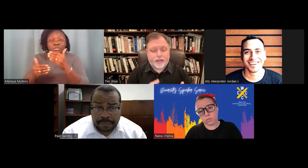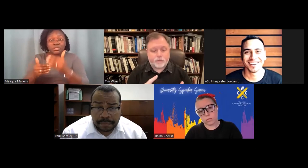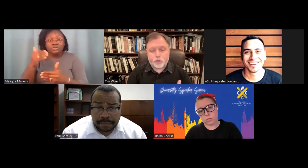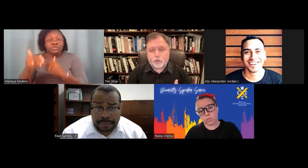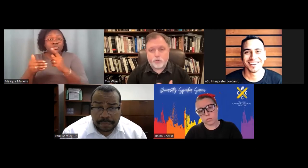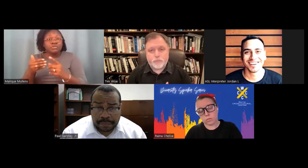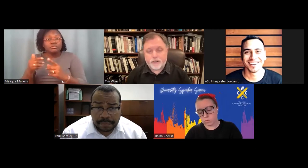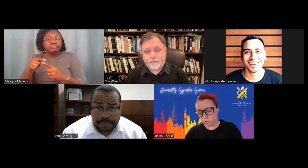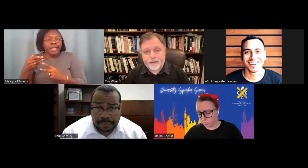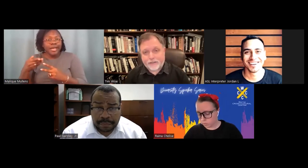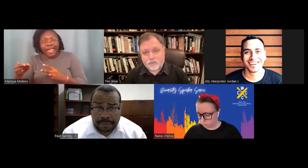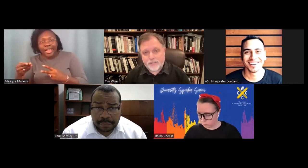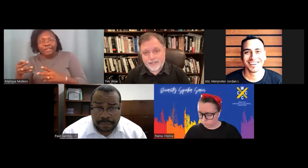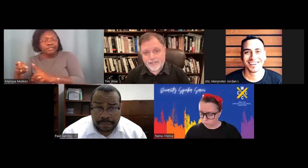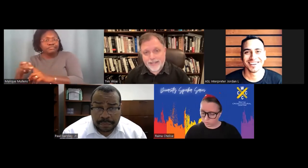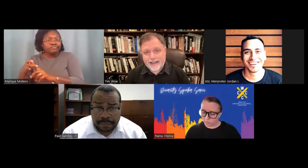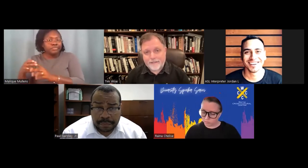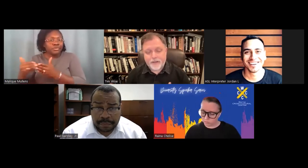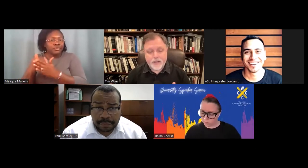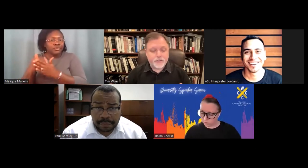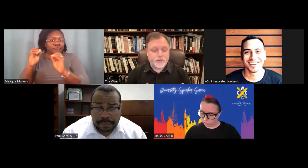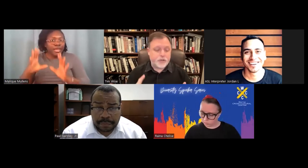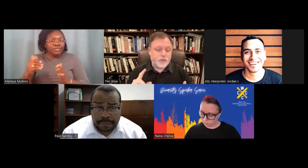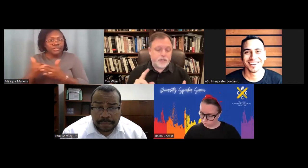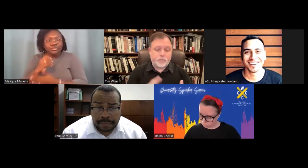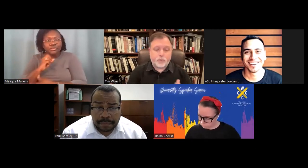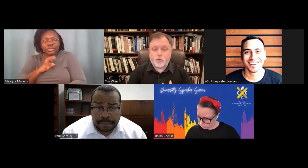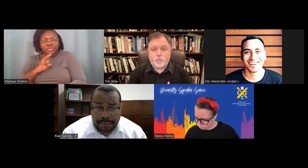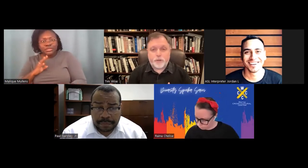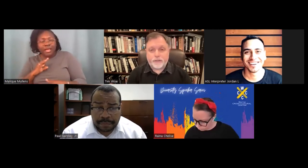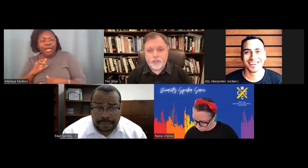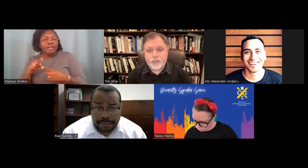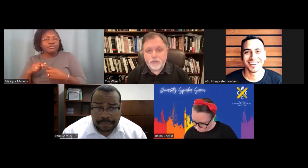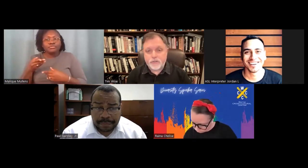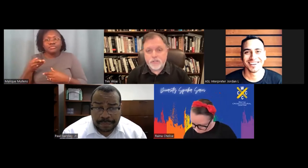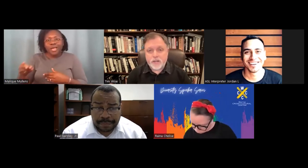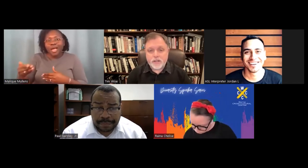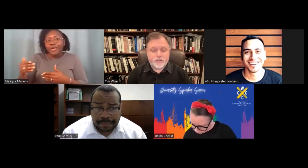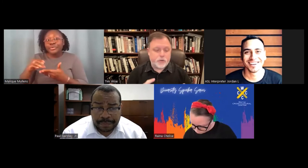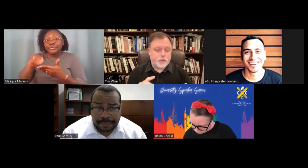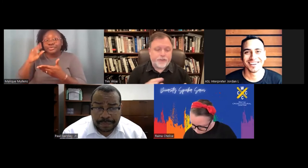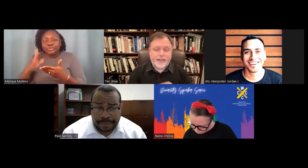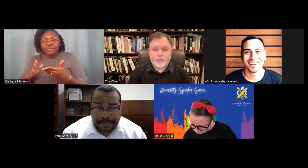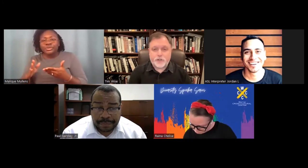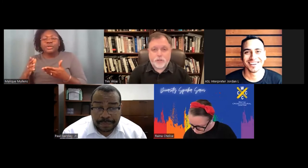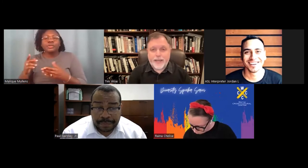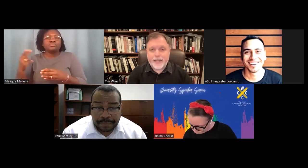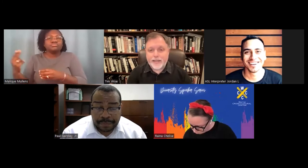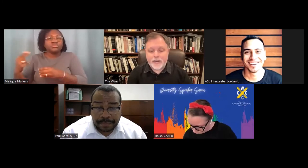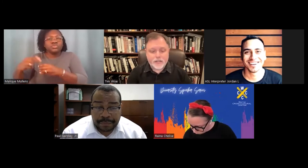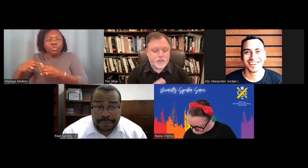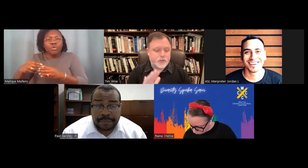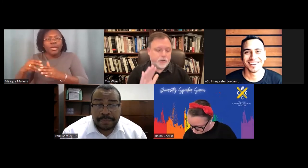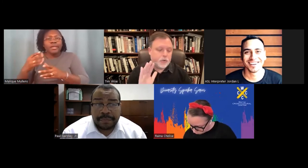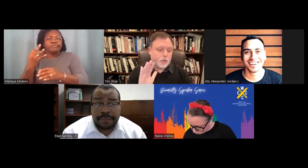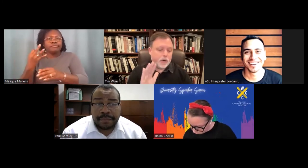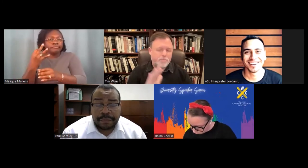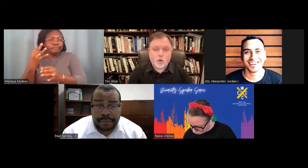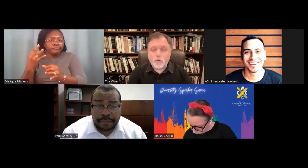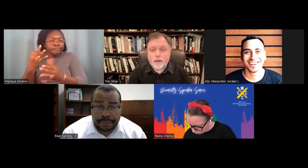hiring and recruitment of faculty and staff, to the recruitment of students, to financial aid,